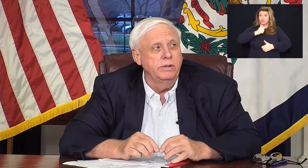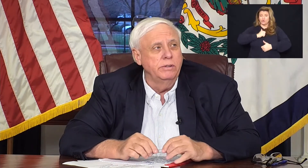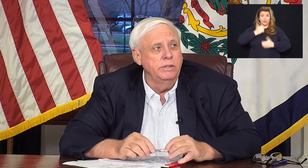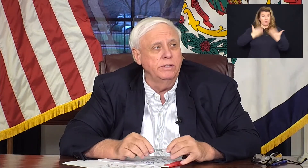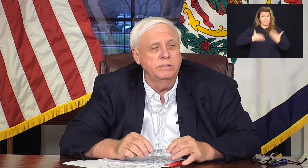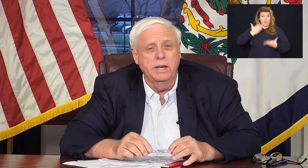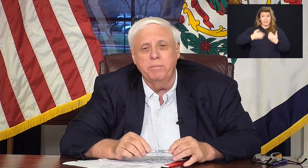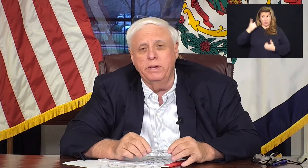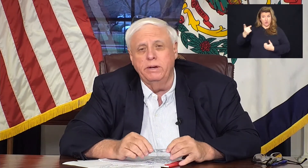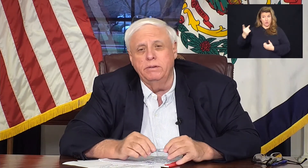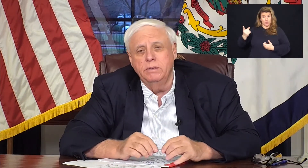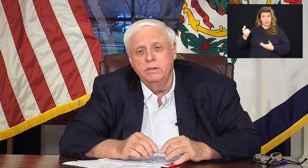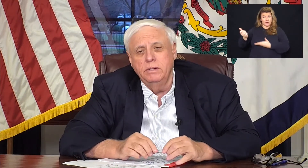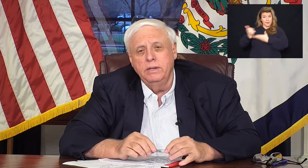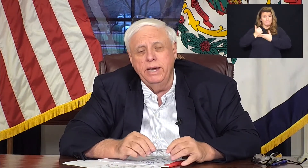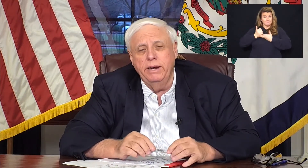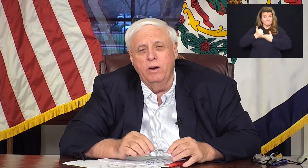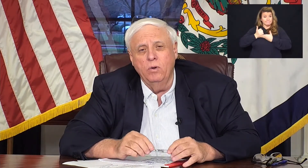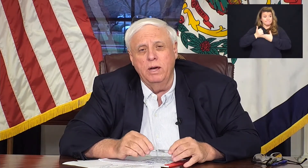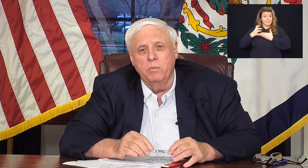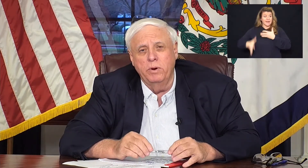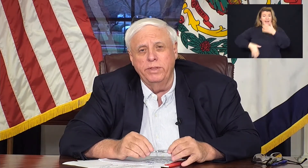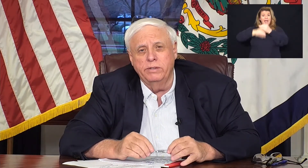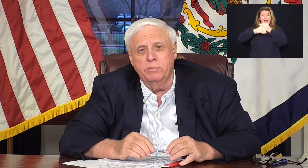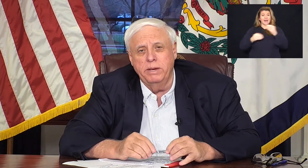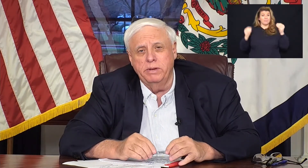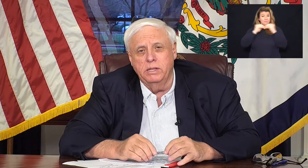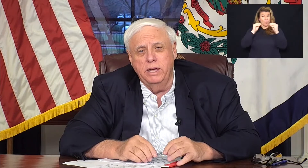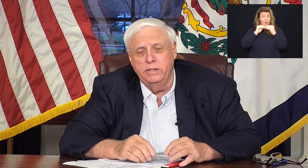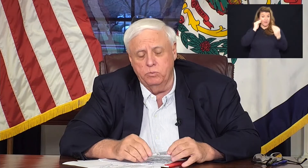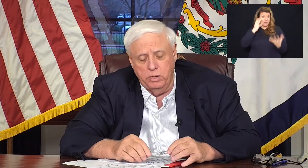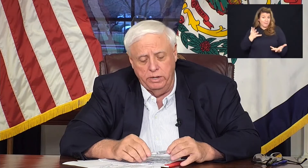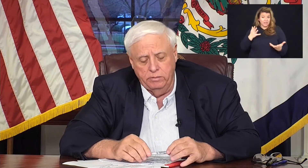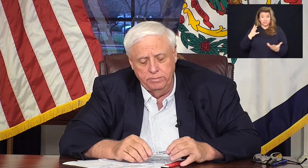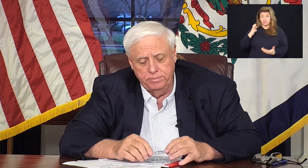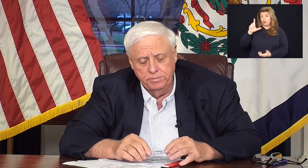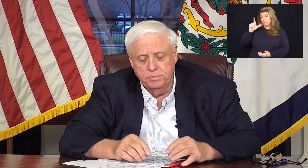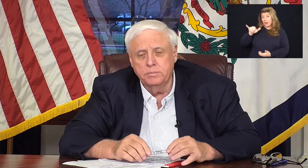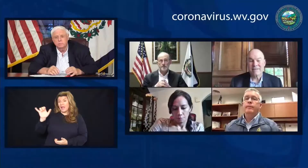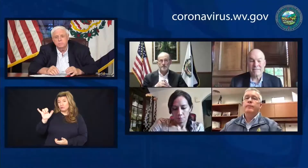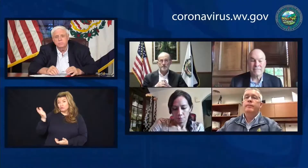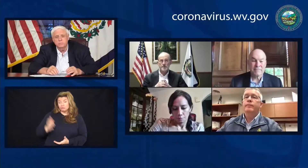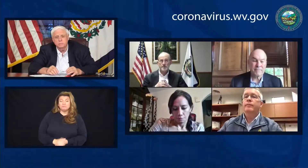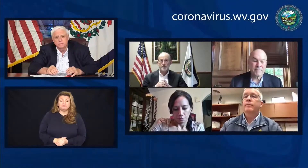you can step in and add a whole lot more to this, maybe Clay as well.